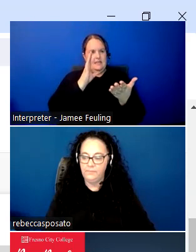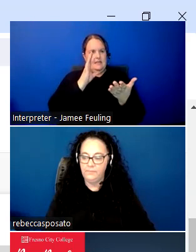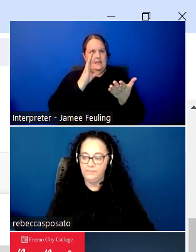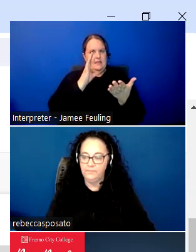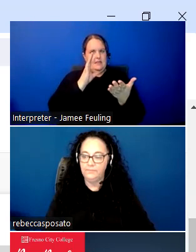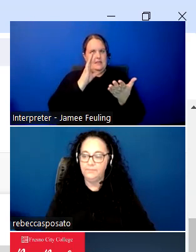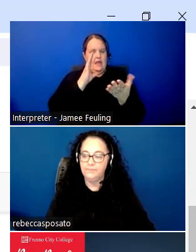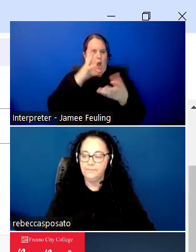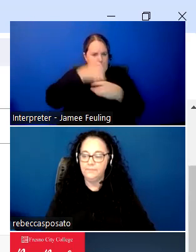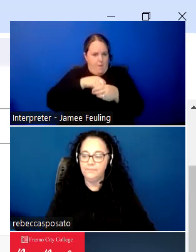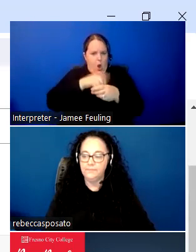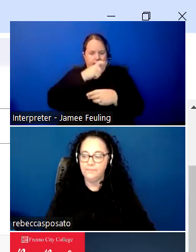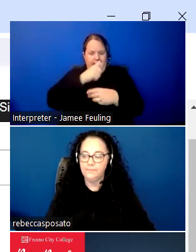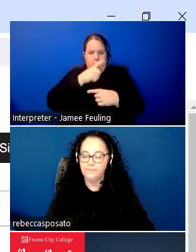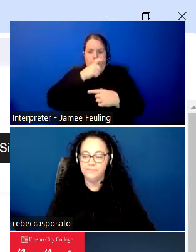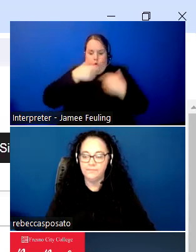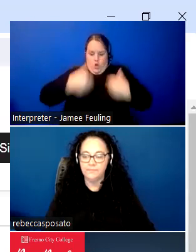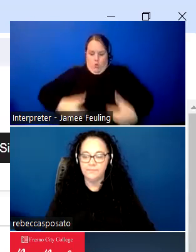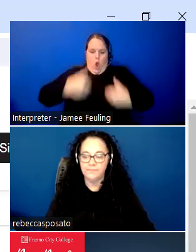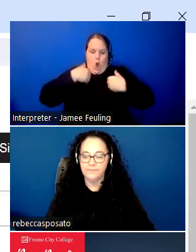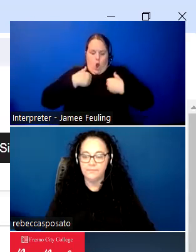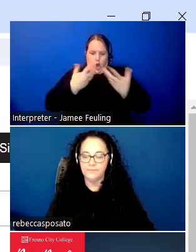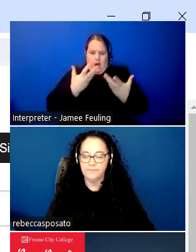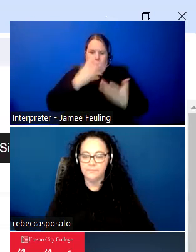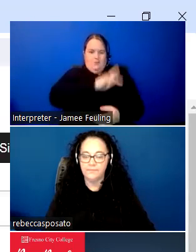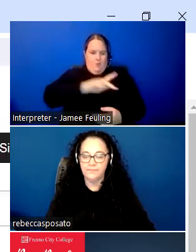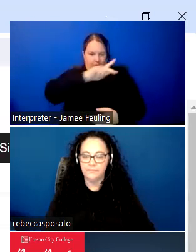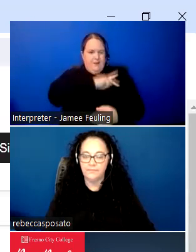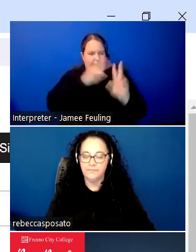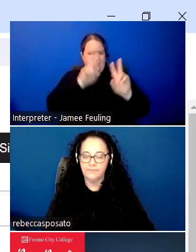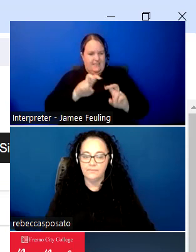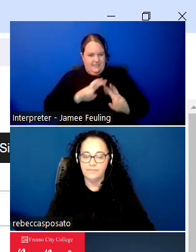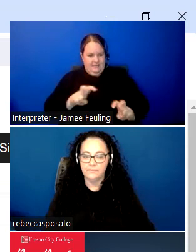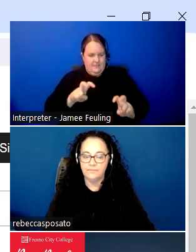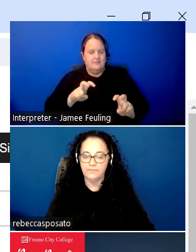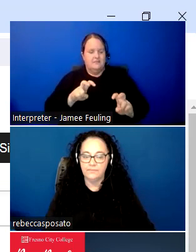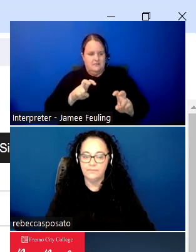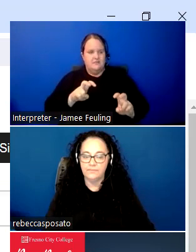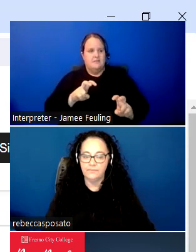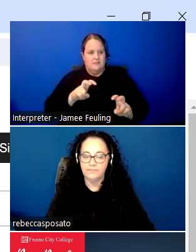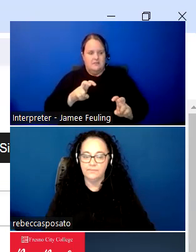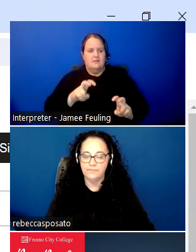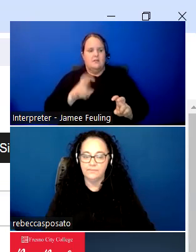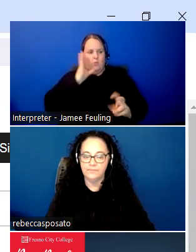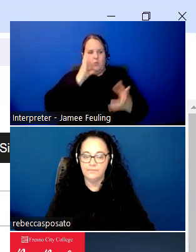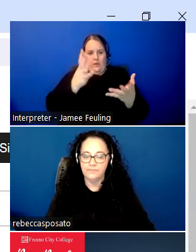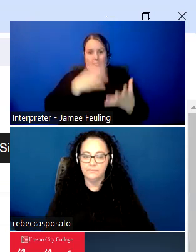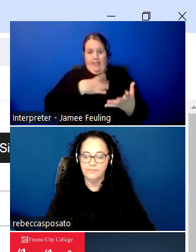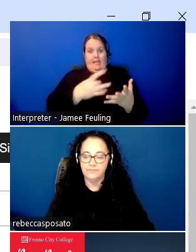are. And so we have a personality assessment that we'd like to